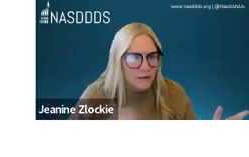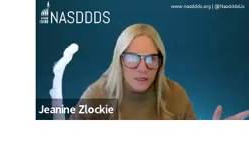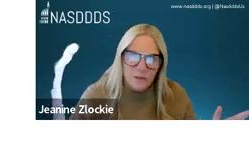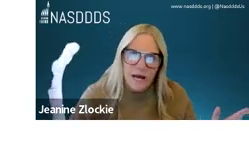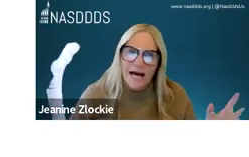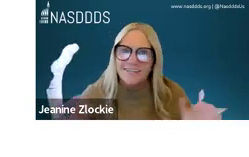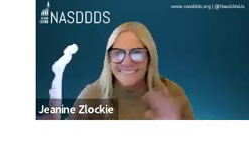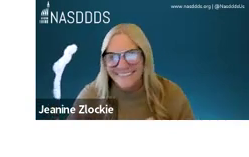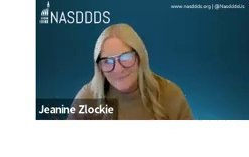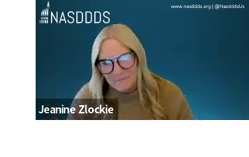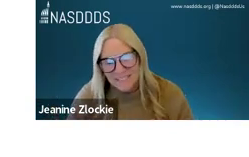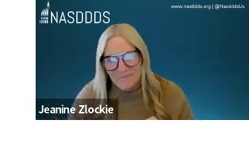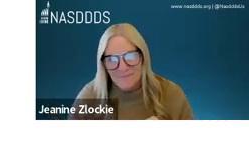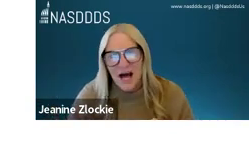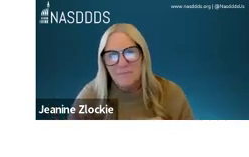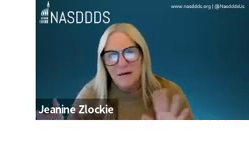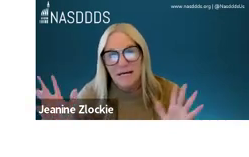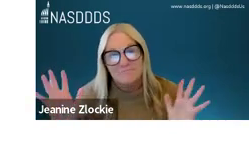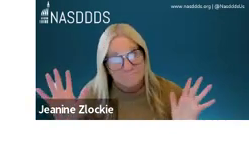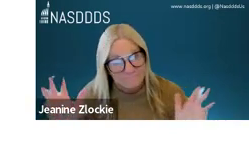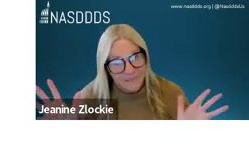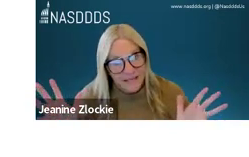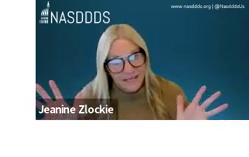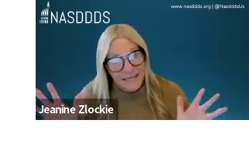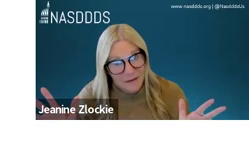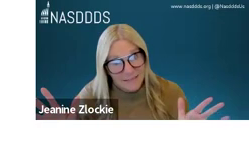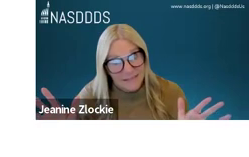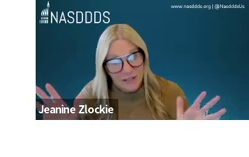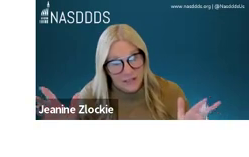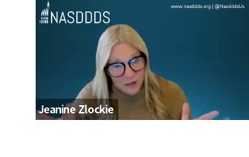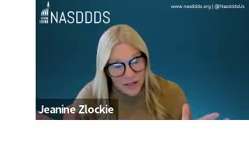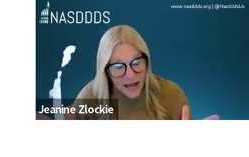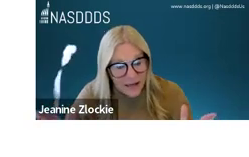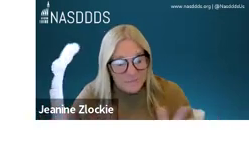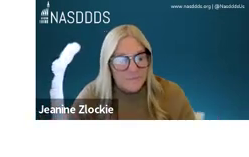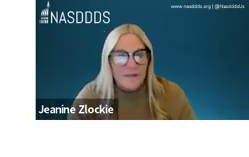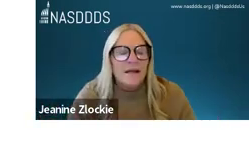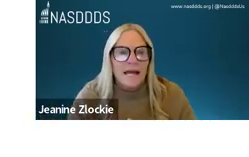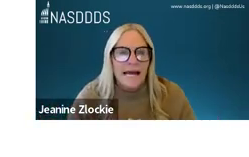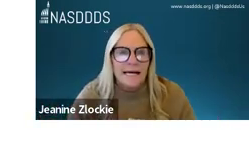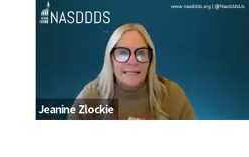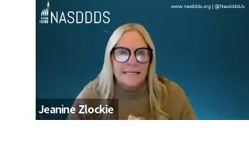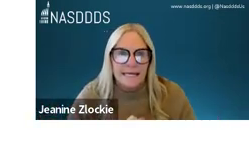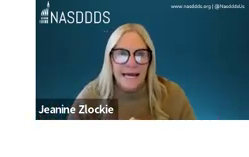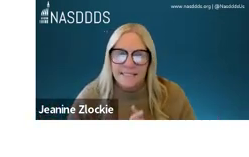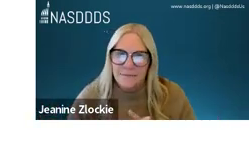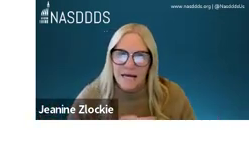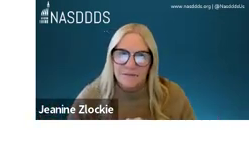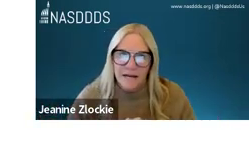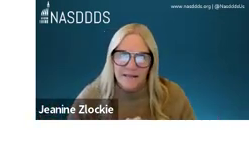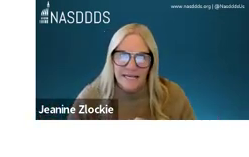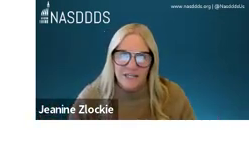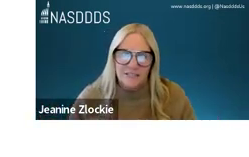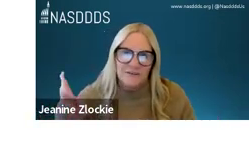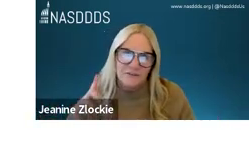Some doing it really well, maybe some not, but CMS took note of that. And the